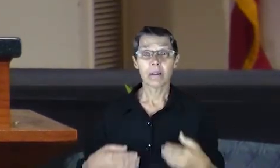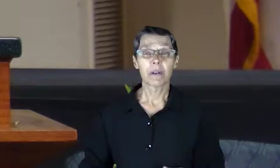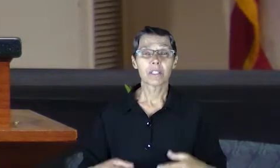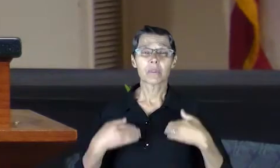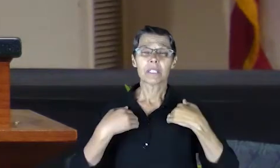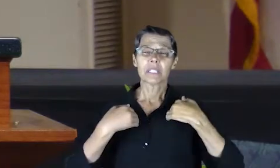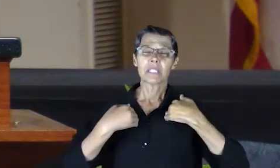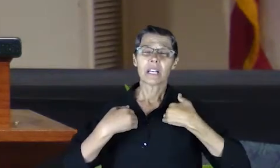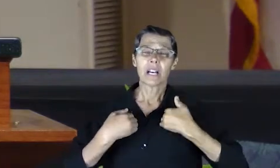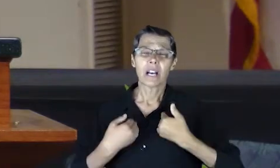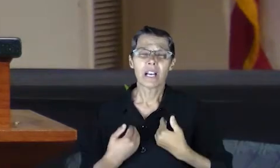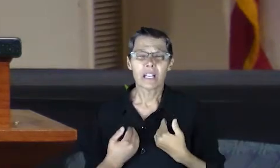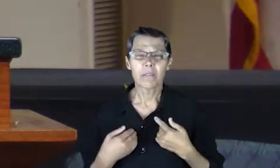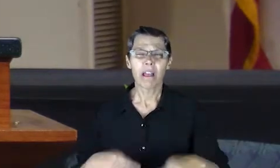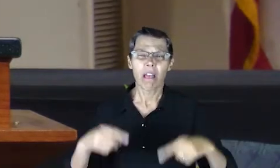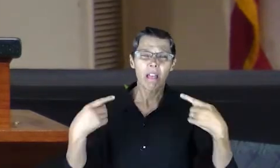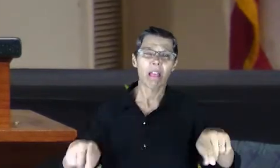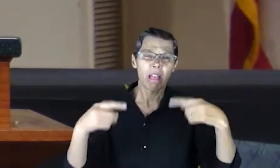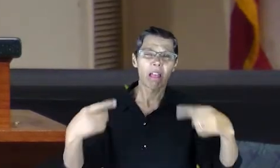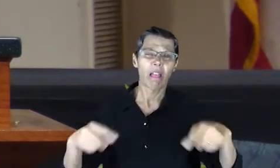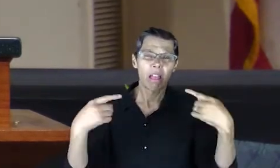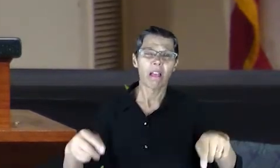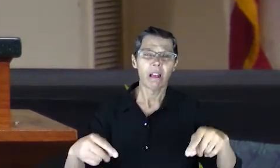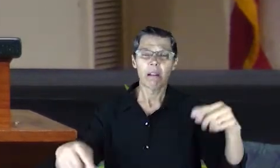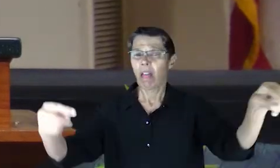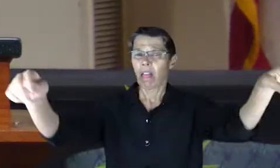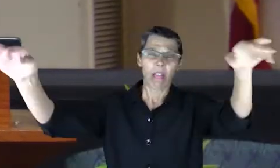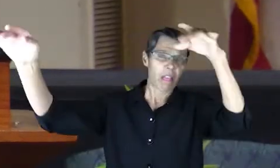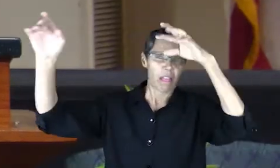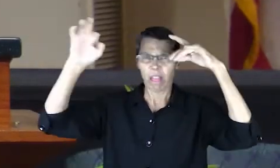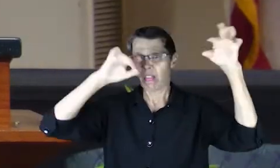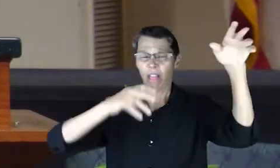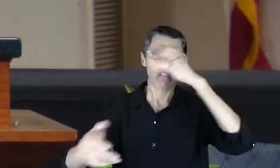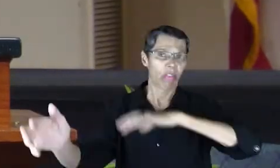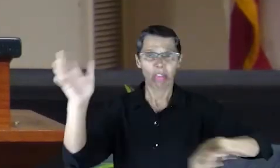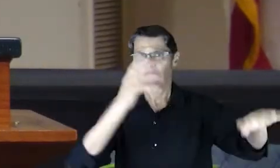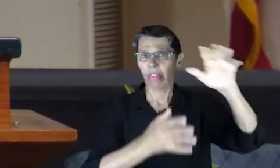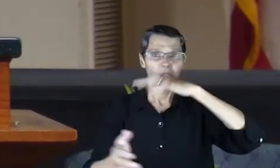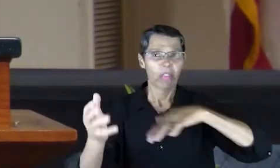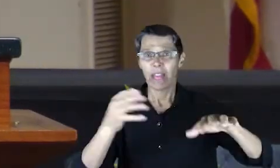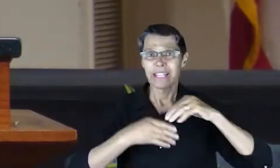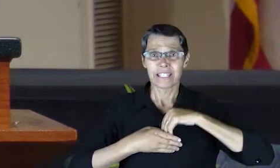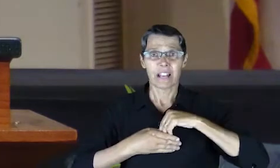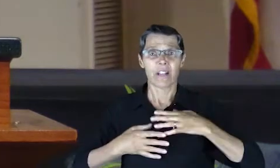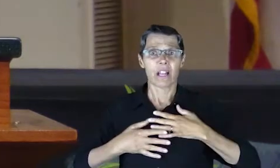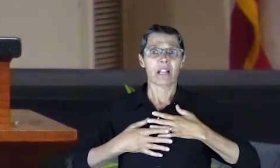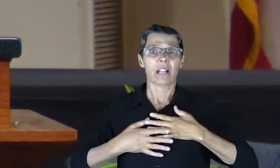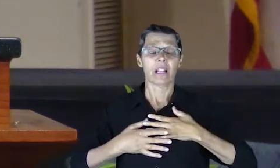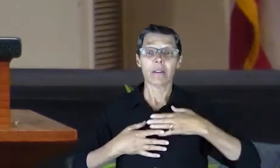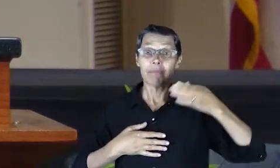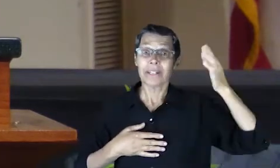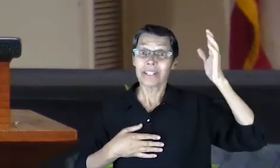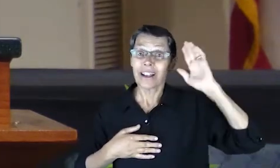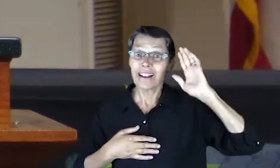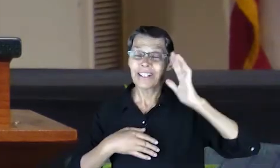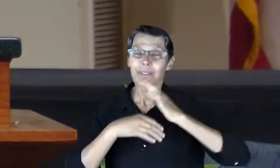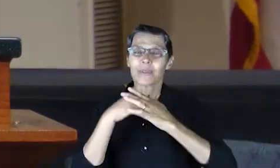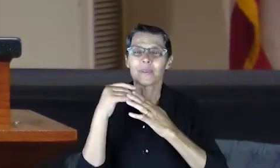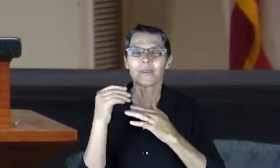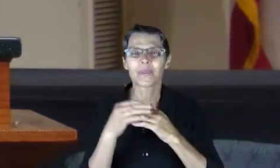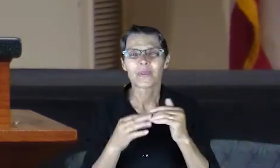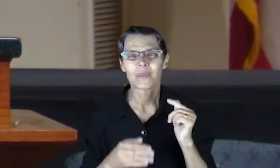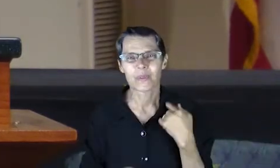were afflicted in every way, disputes without and fears within. But God, who consoles the